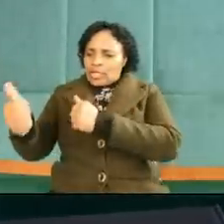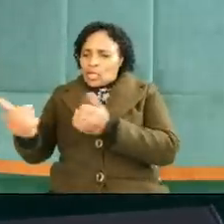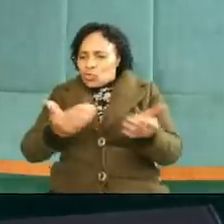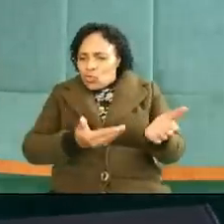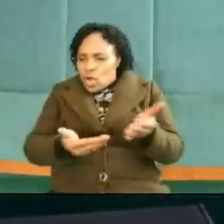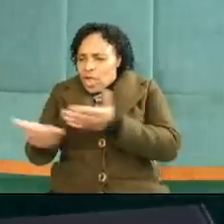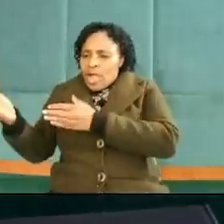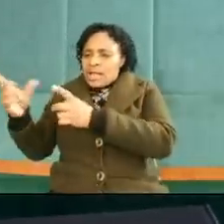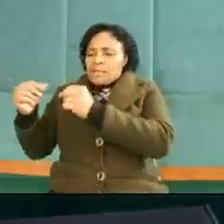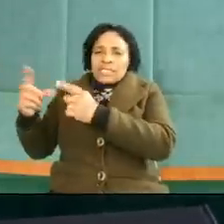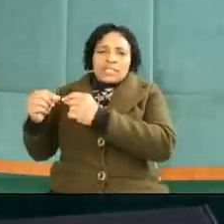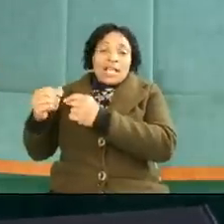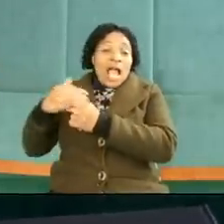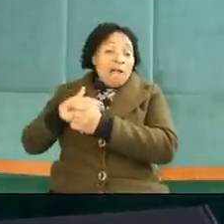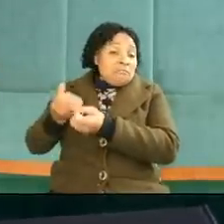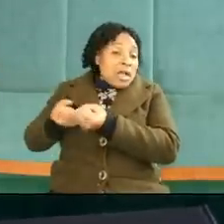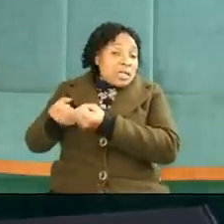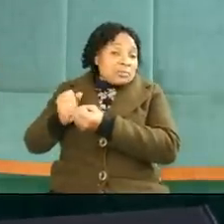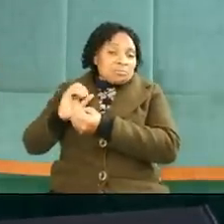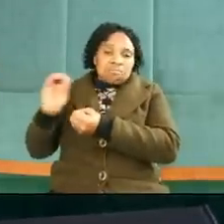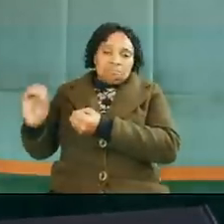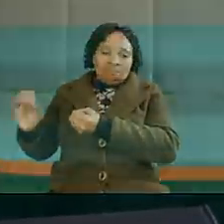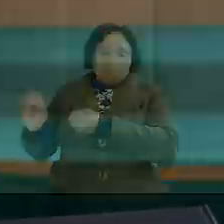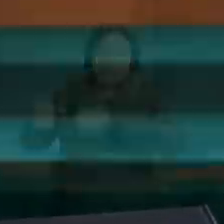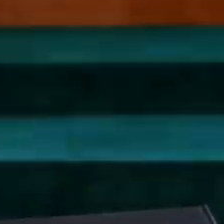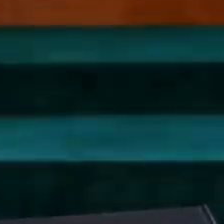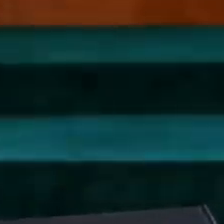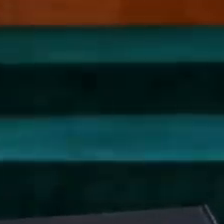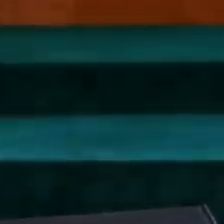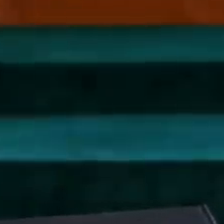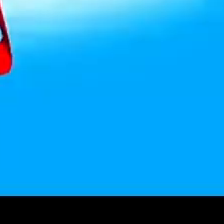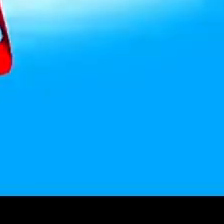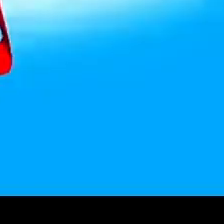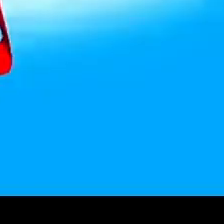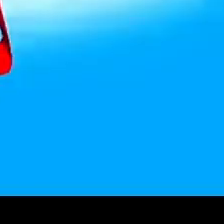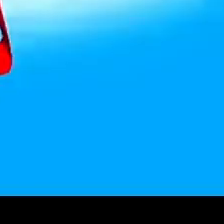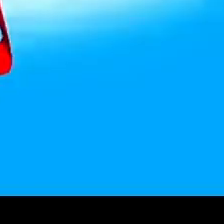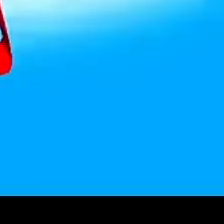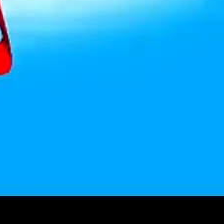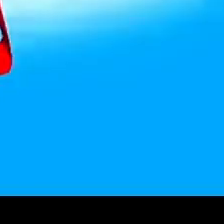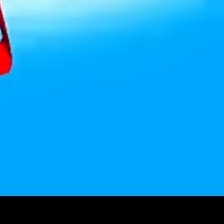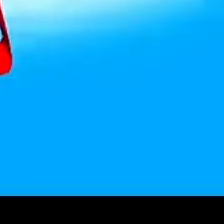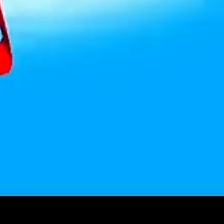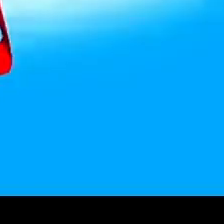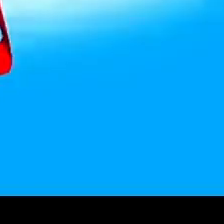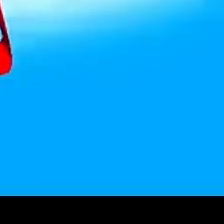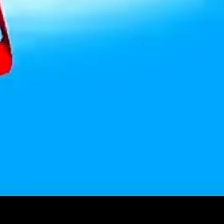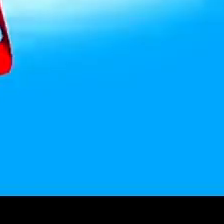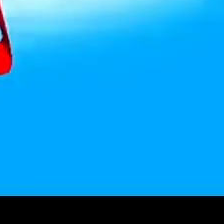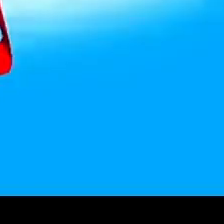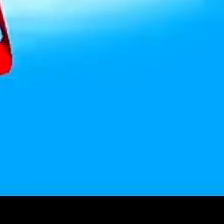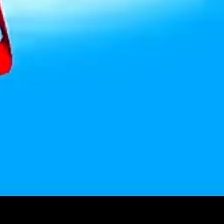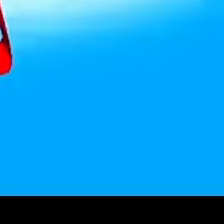right? They didn't even have cars, worse, motorbike, not even a bicycle. If they're not walking, they're riding